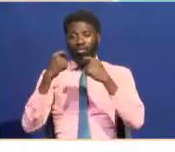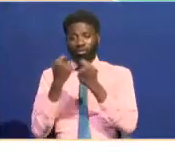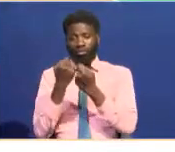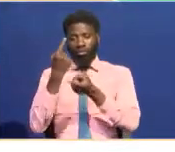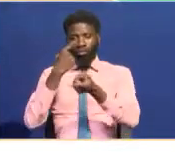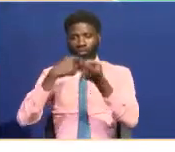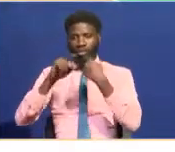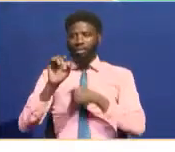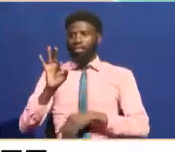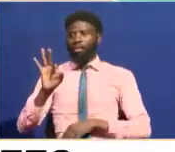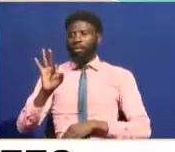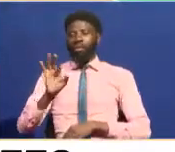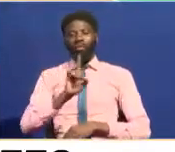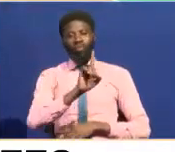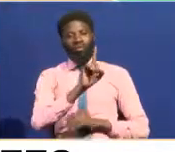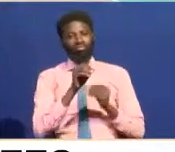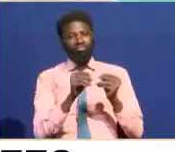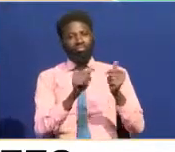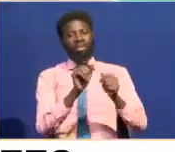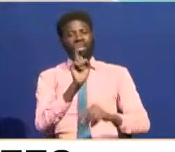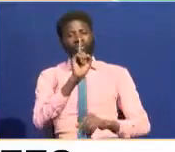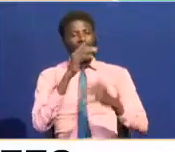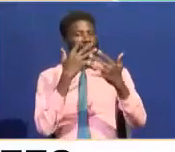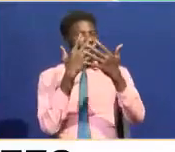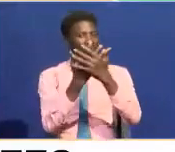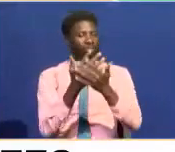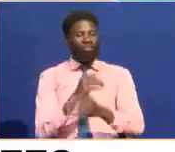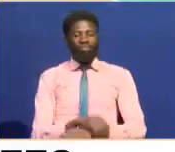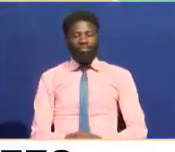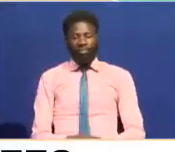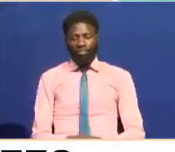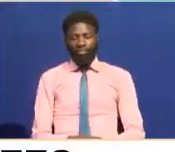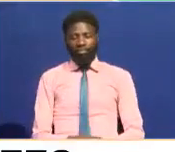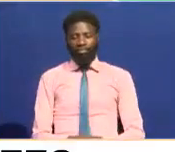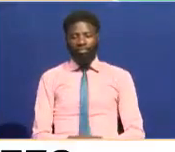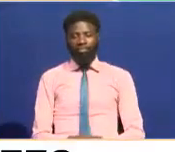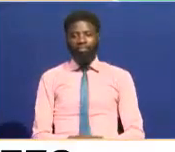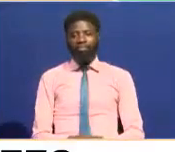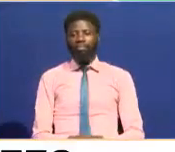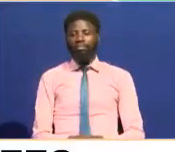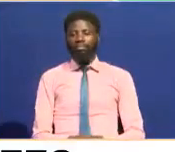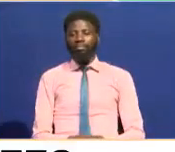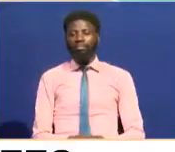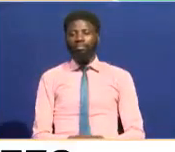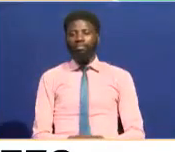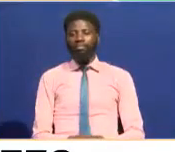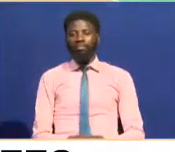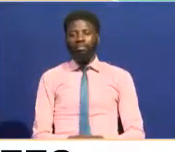3-1 win over Nairobi Prisons. King Orimwangi, Foizy Friday.